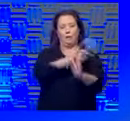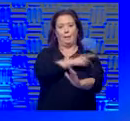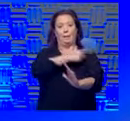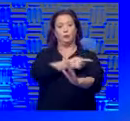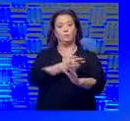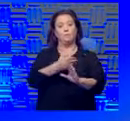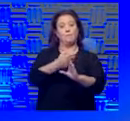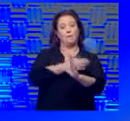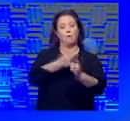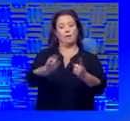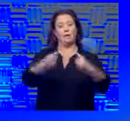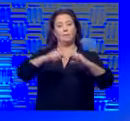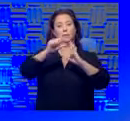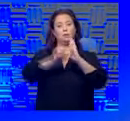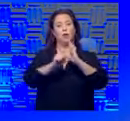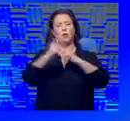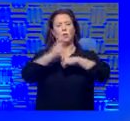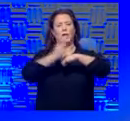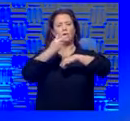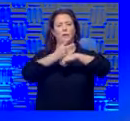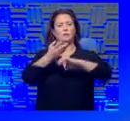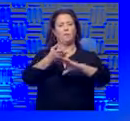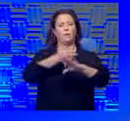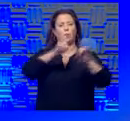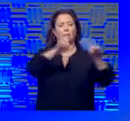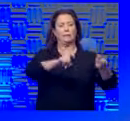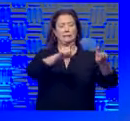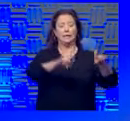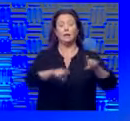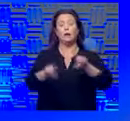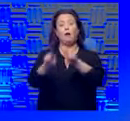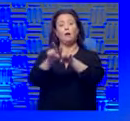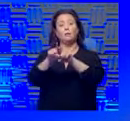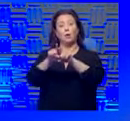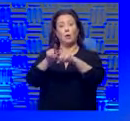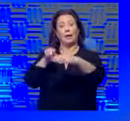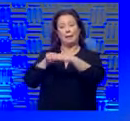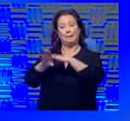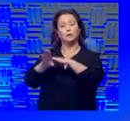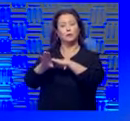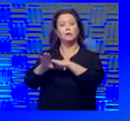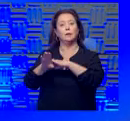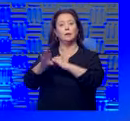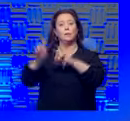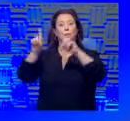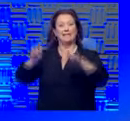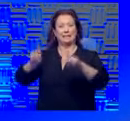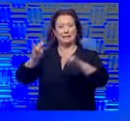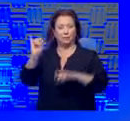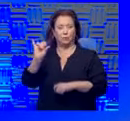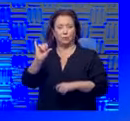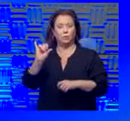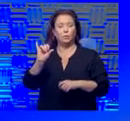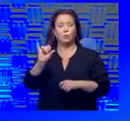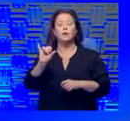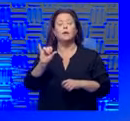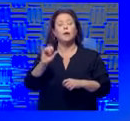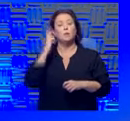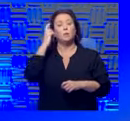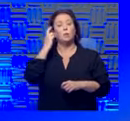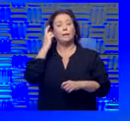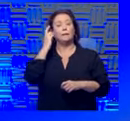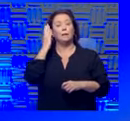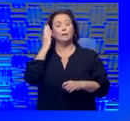coming to surgery, 1 to 2 days before. We're also testing all of our inpatient admissions now. And this is done for many